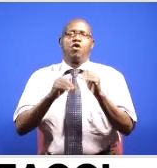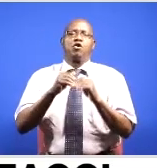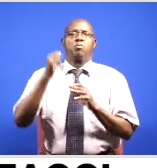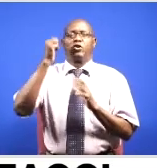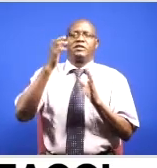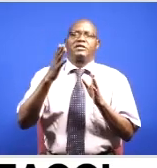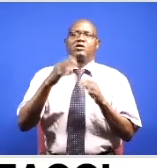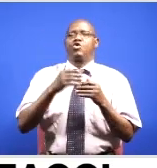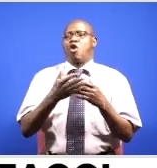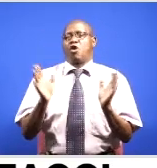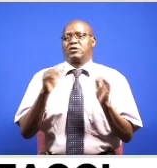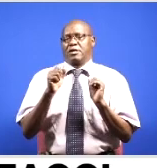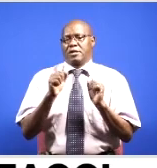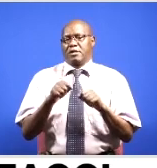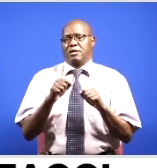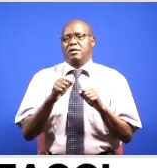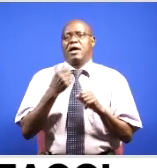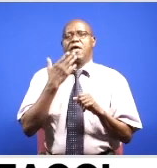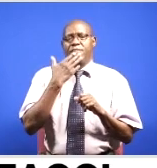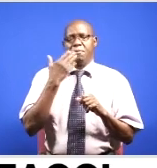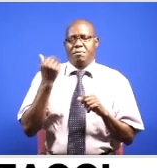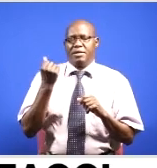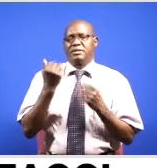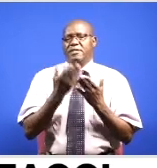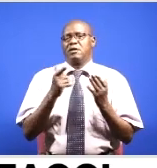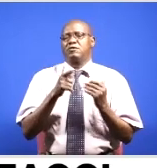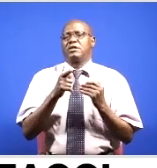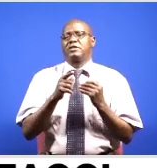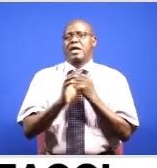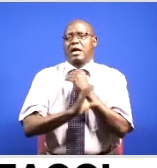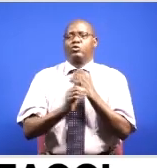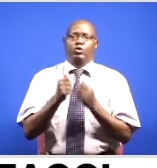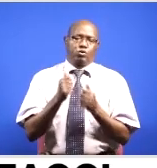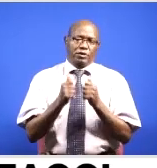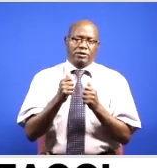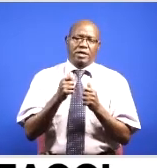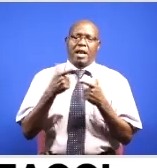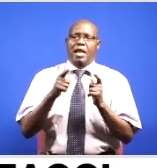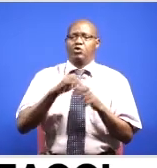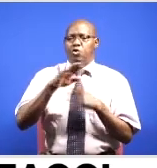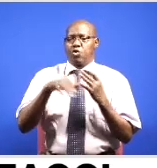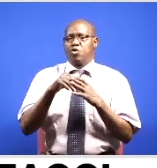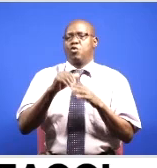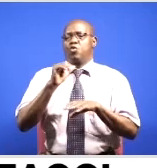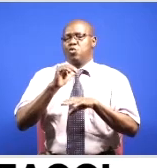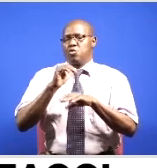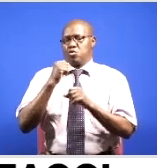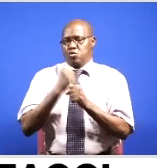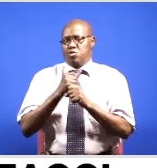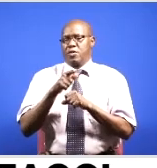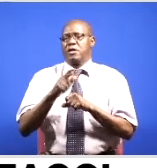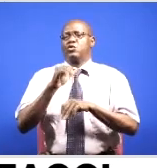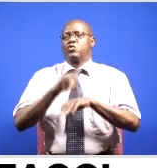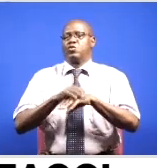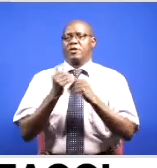So looking at what is the best thing for this country, and let's all do that good thing, and the nation will move